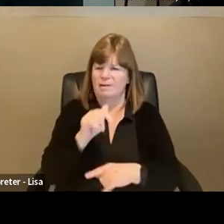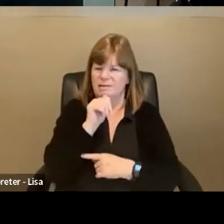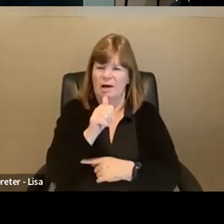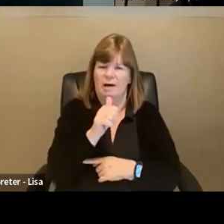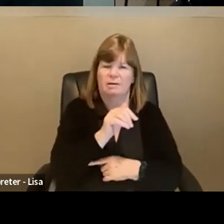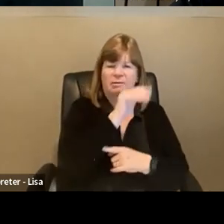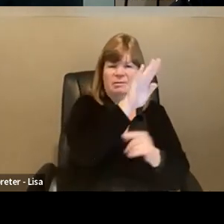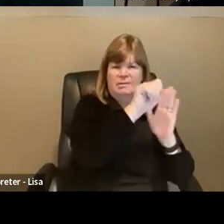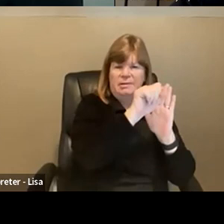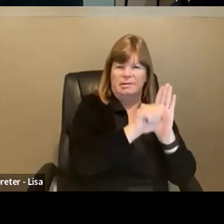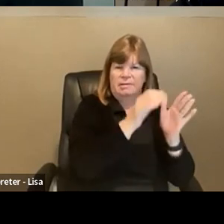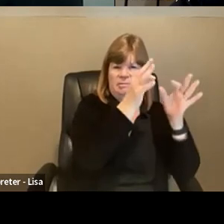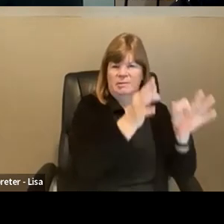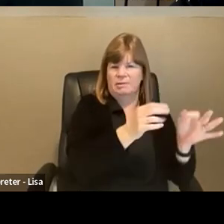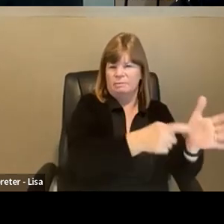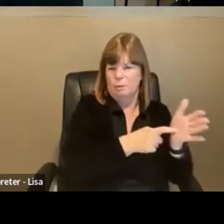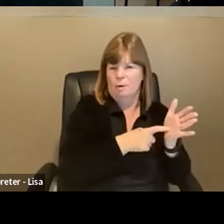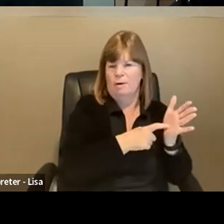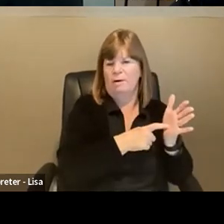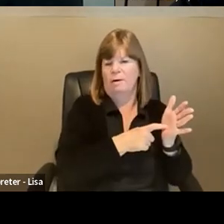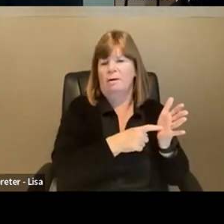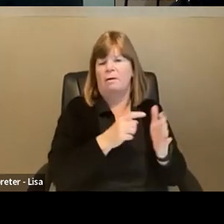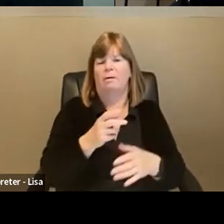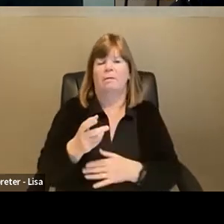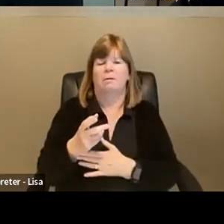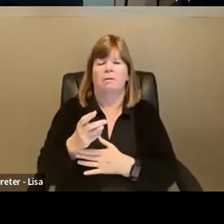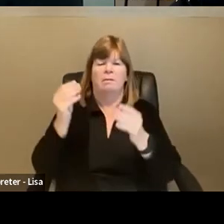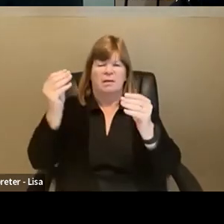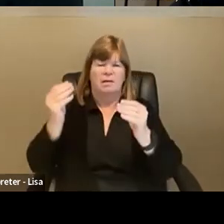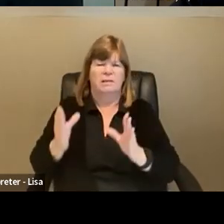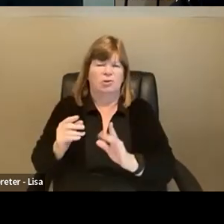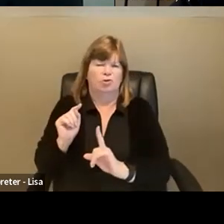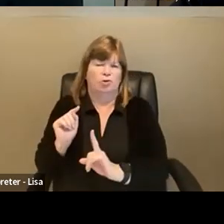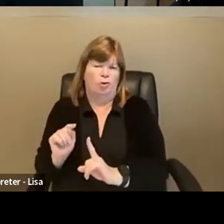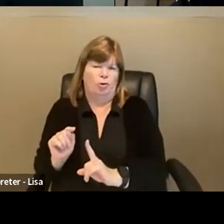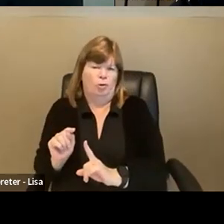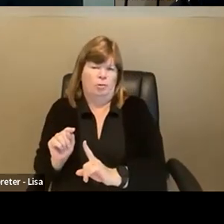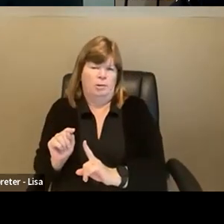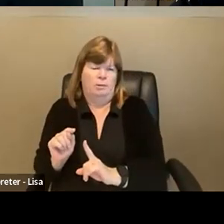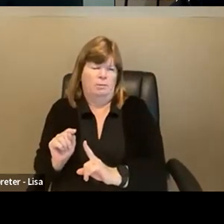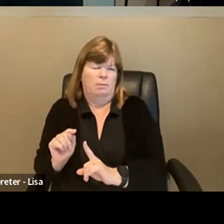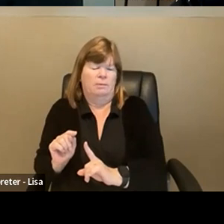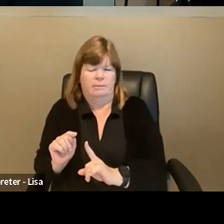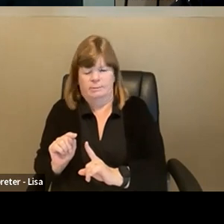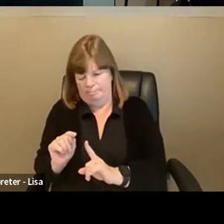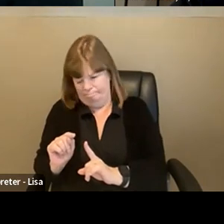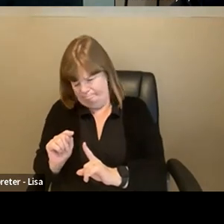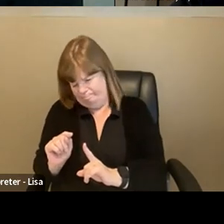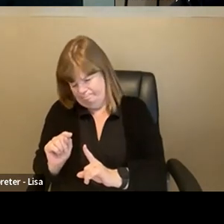state. But the teacher is going to be